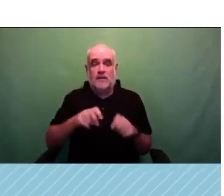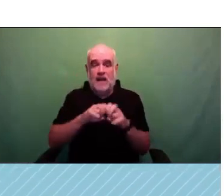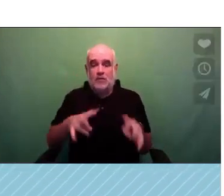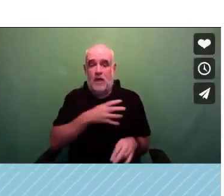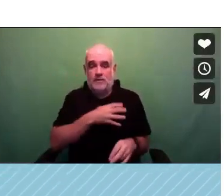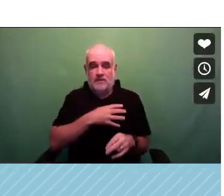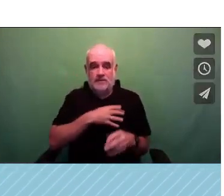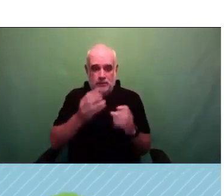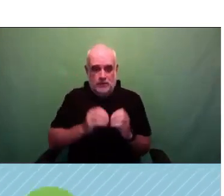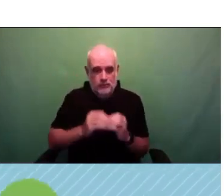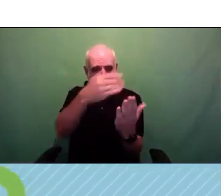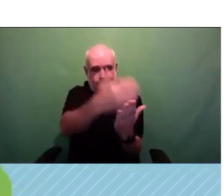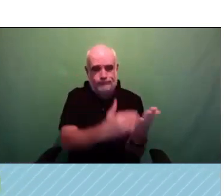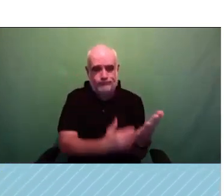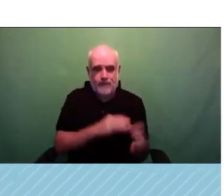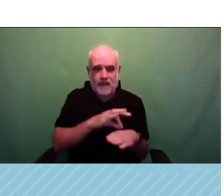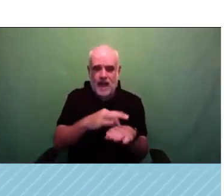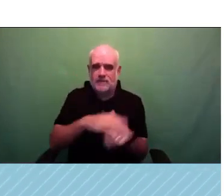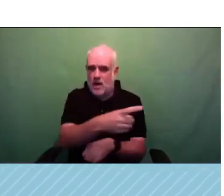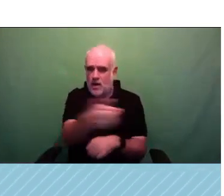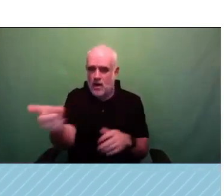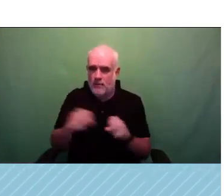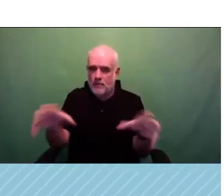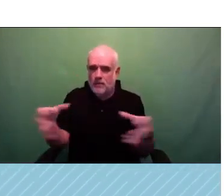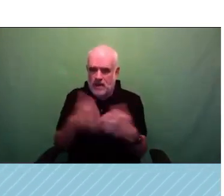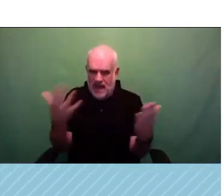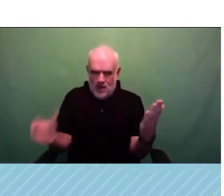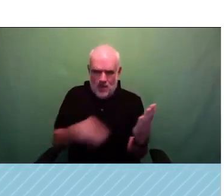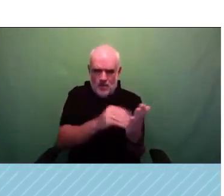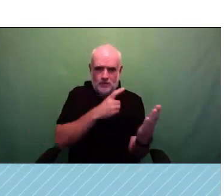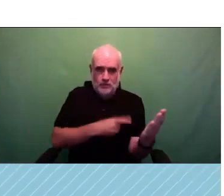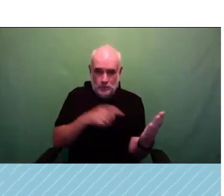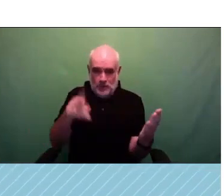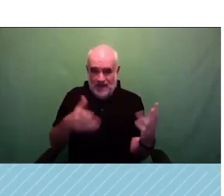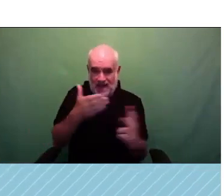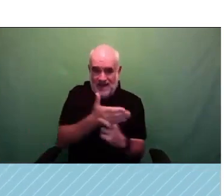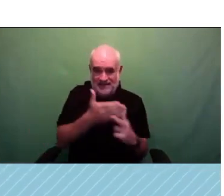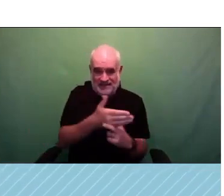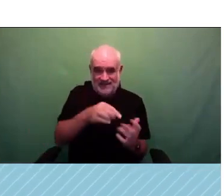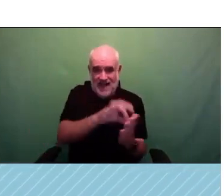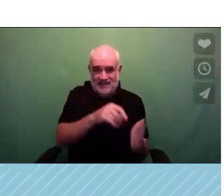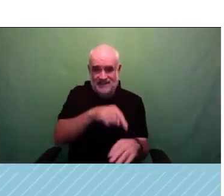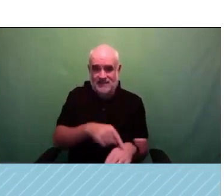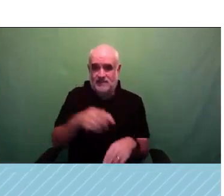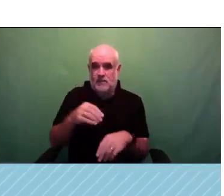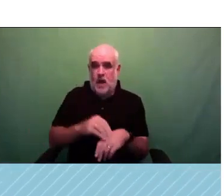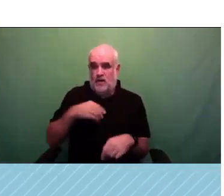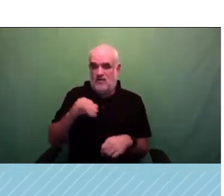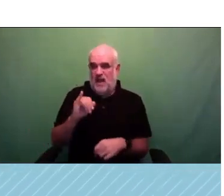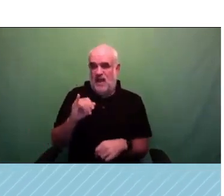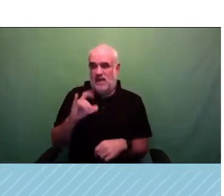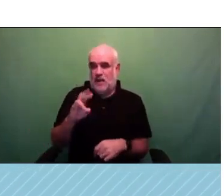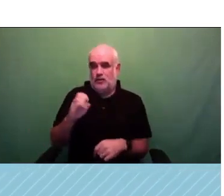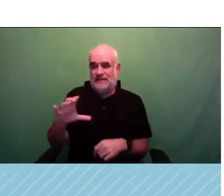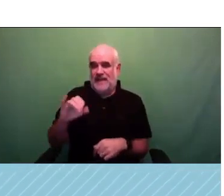Rights and Equality Commission has produced a guidance for public bodies on implementing the duty. You can access this guidance and learn more